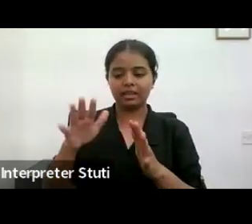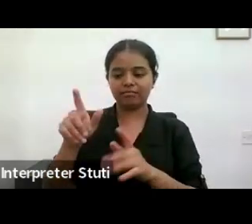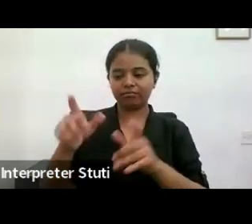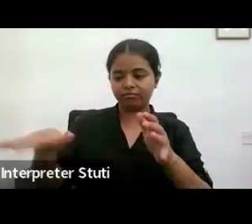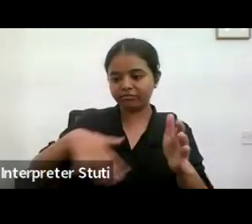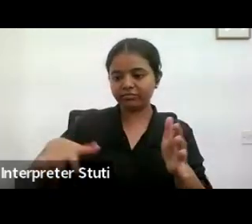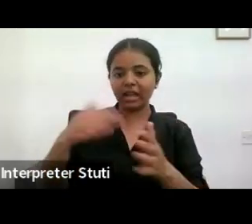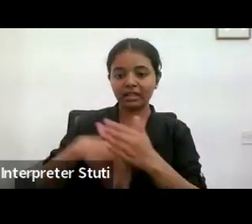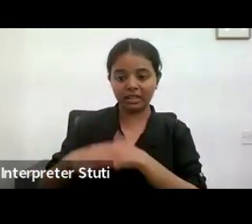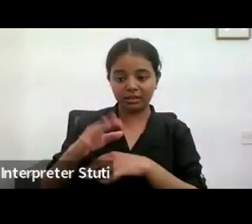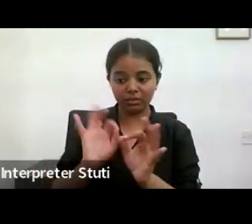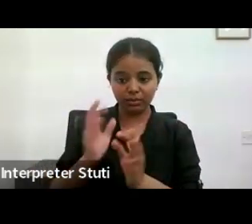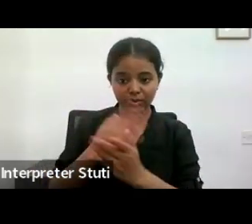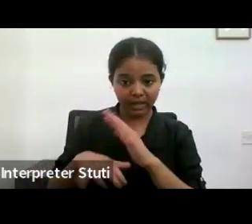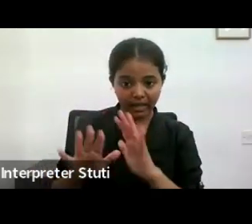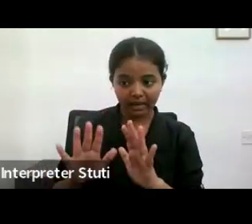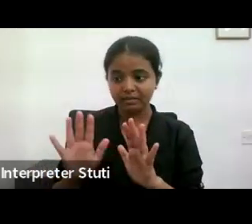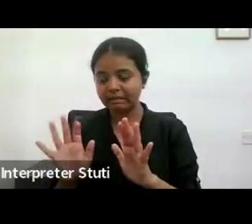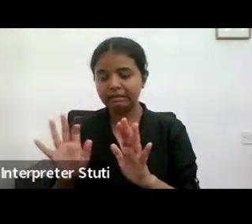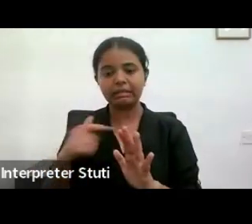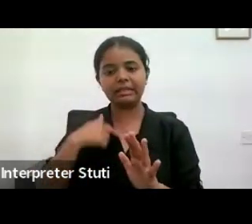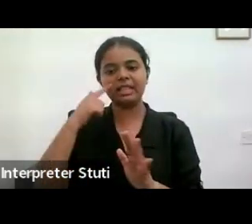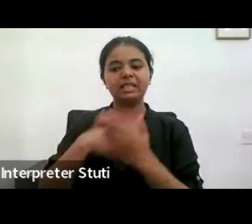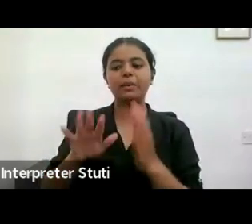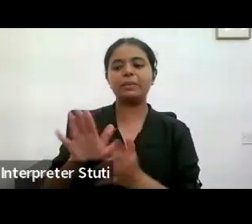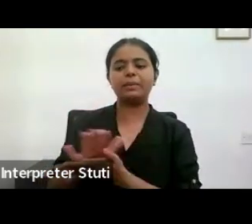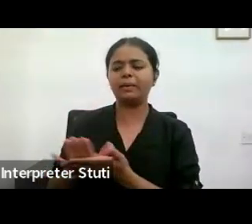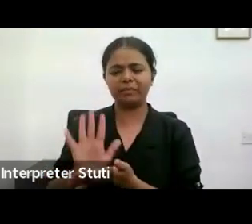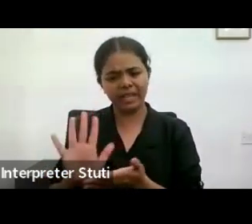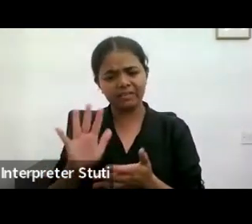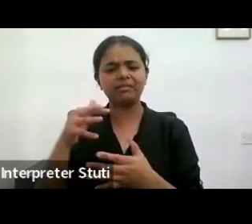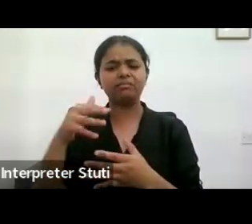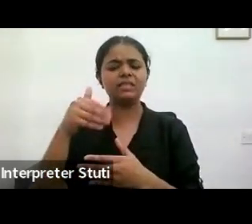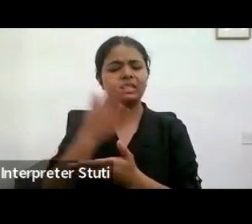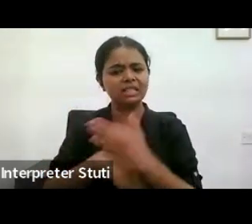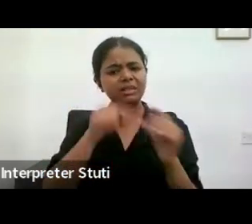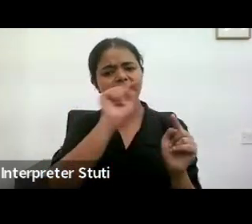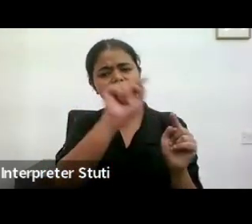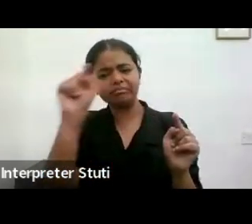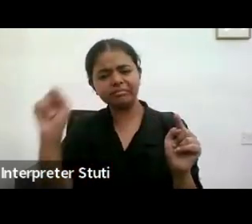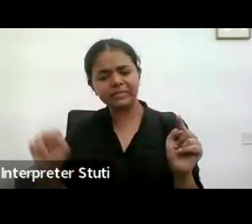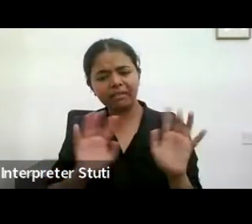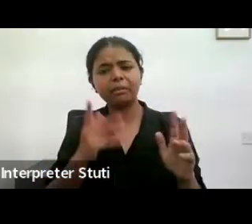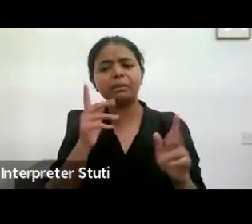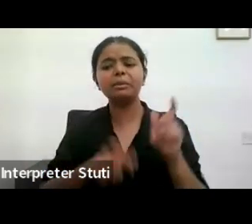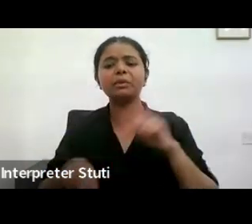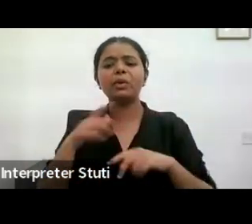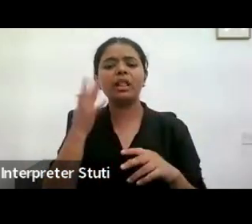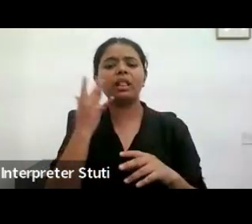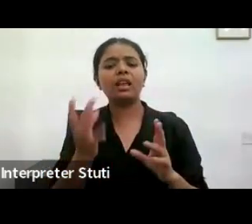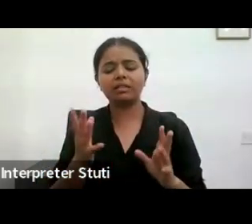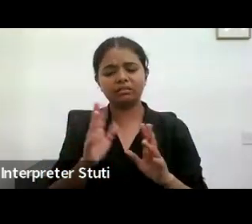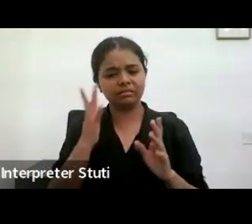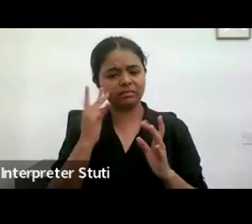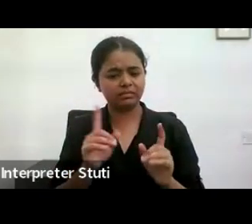of people with disabilities who really know this work, who are working hard on addressing stigma, who